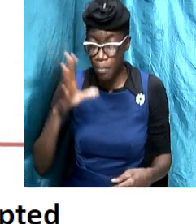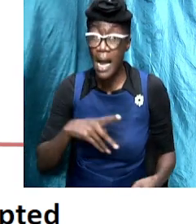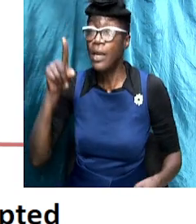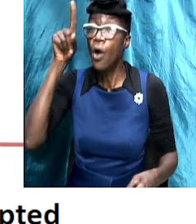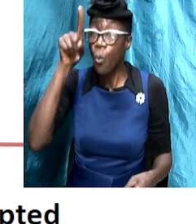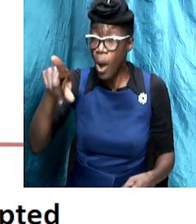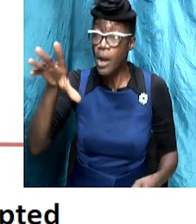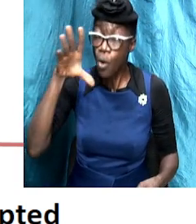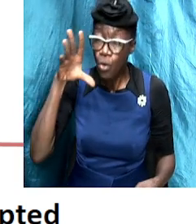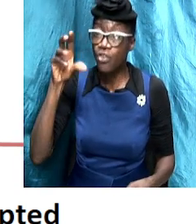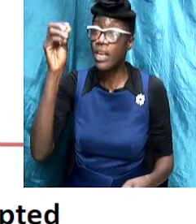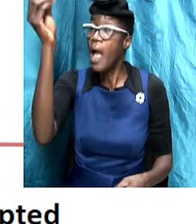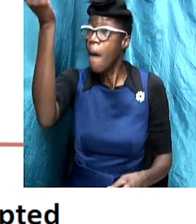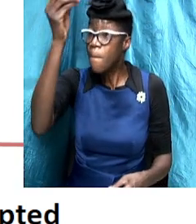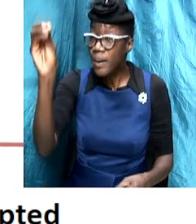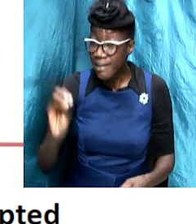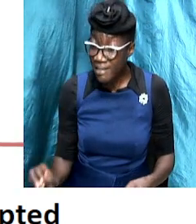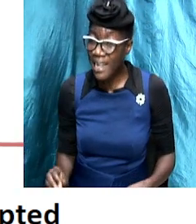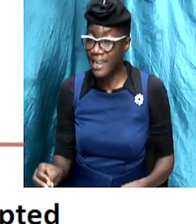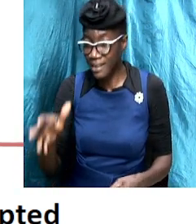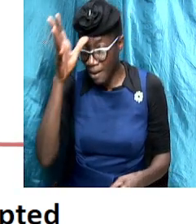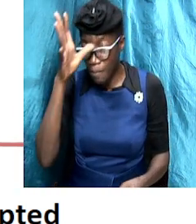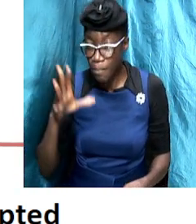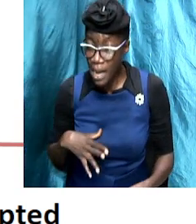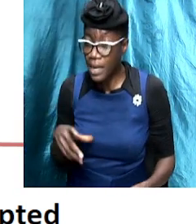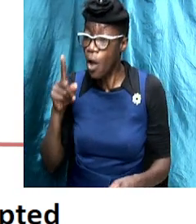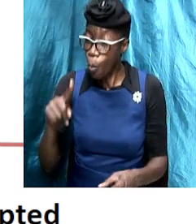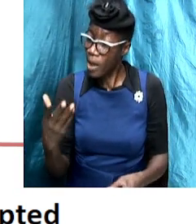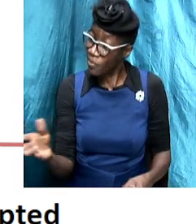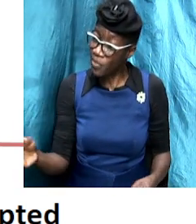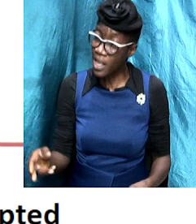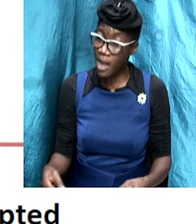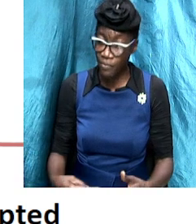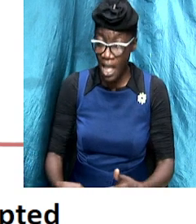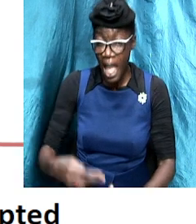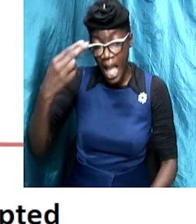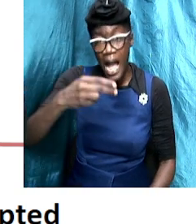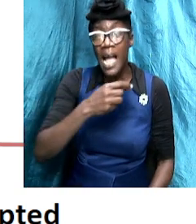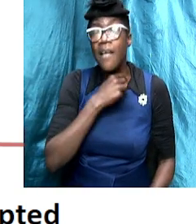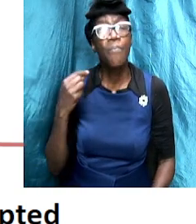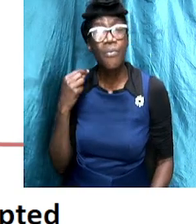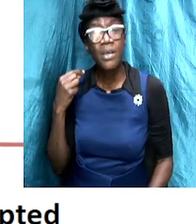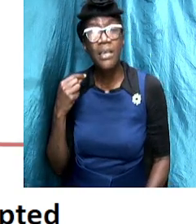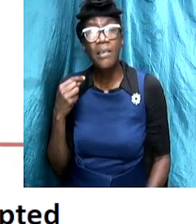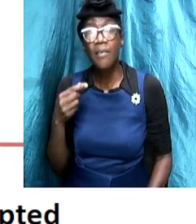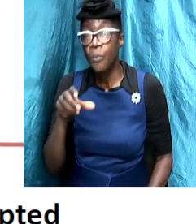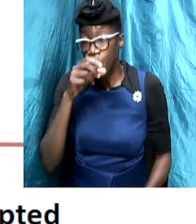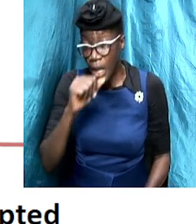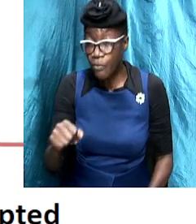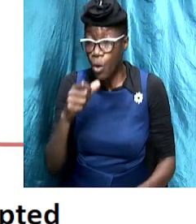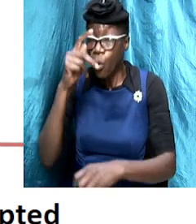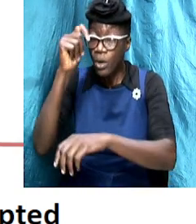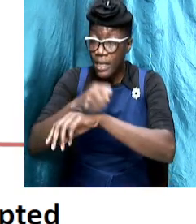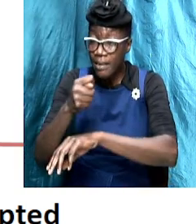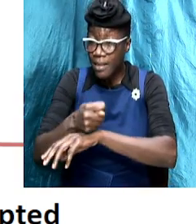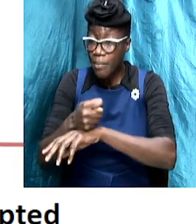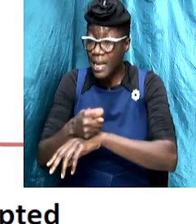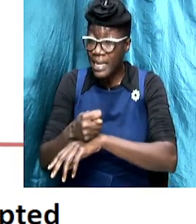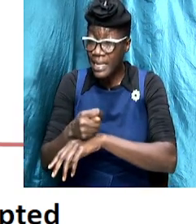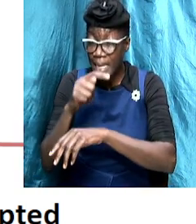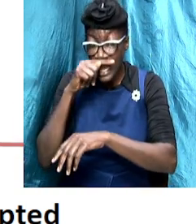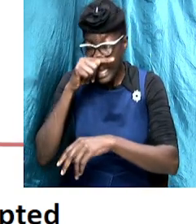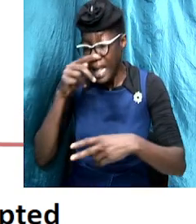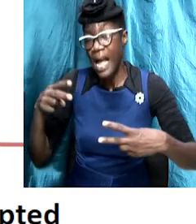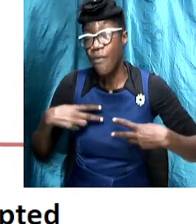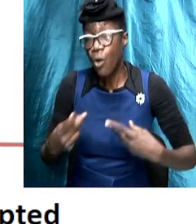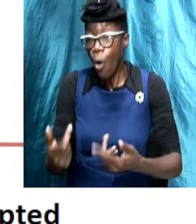one of the requirements of the high priest in the Old Testament, that's why Moses was not a high priest. The requirement is that the high priest had to come from among the